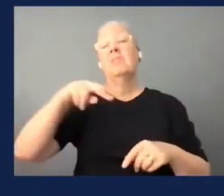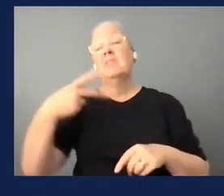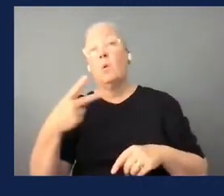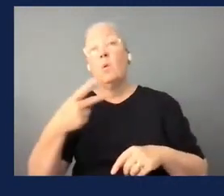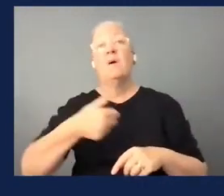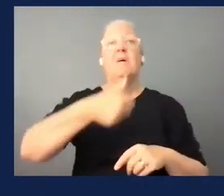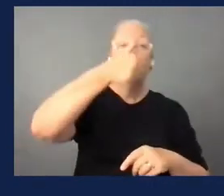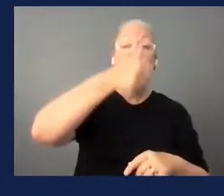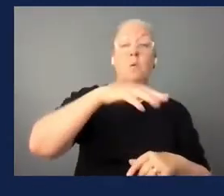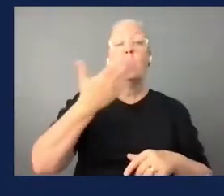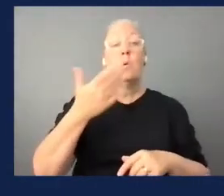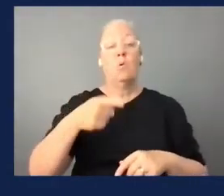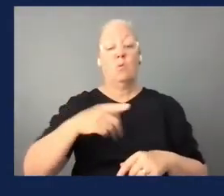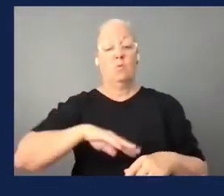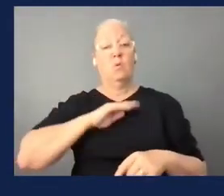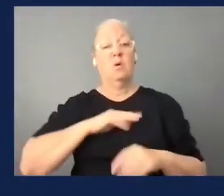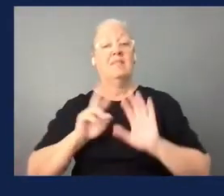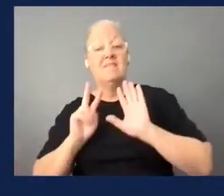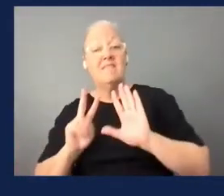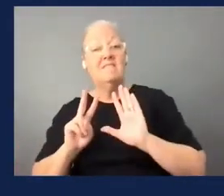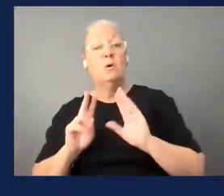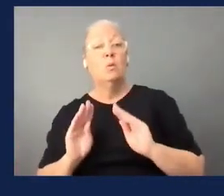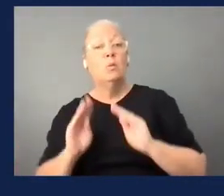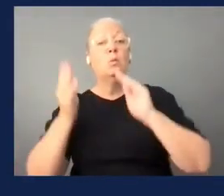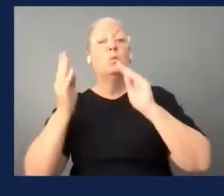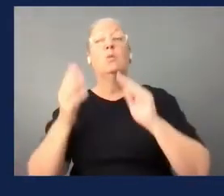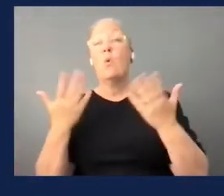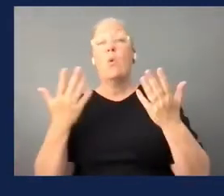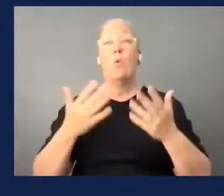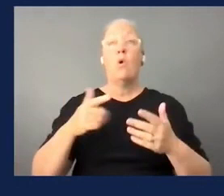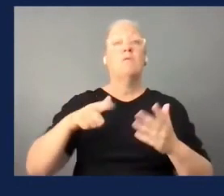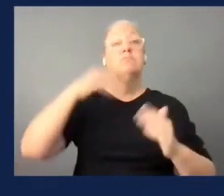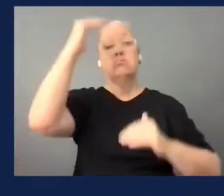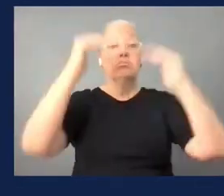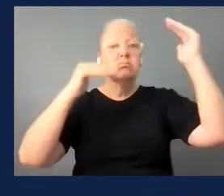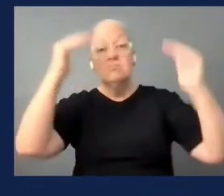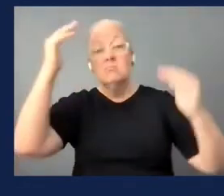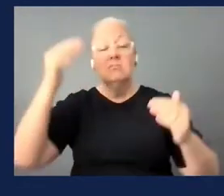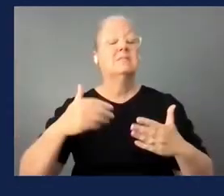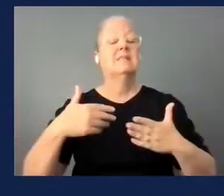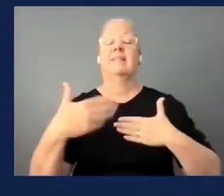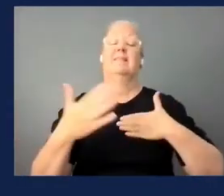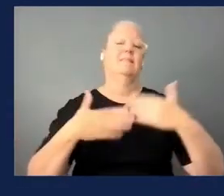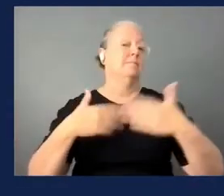whose seniors team is playing in like the 10th or 11th tier.